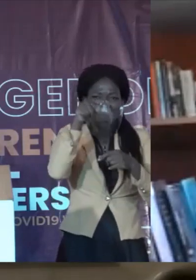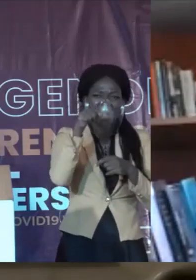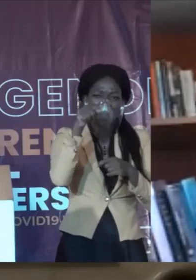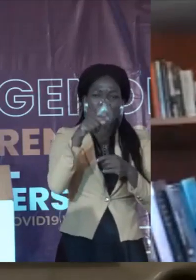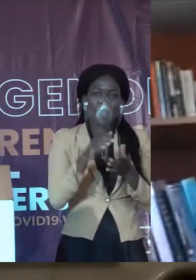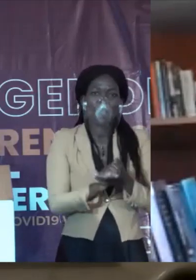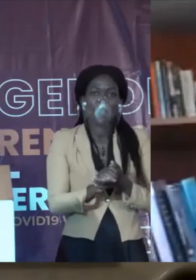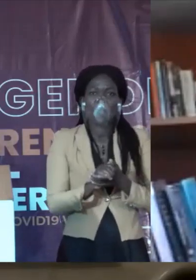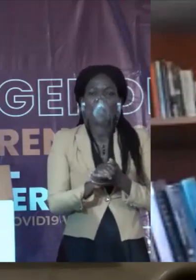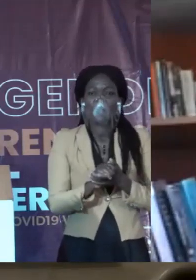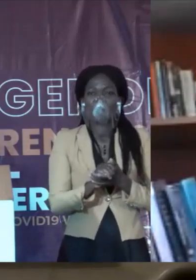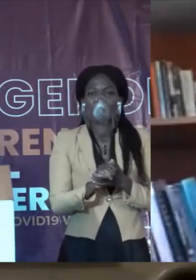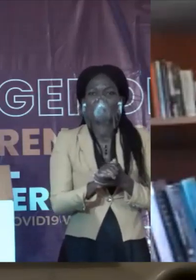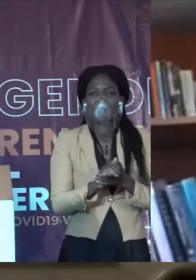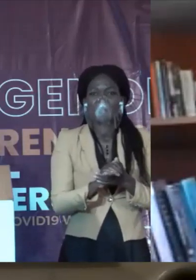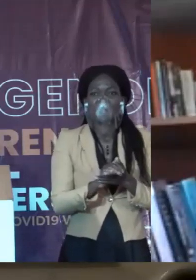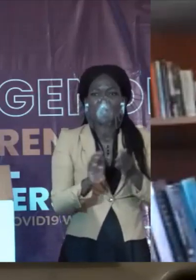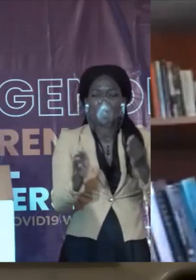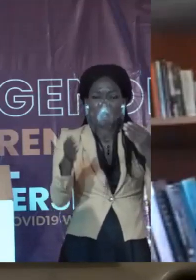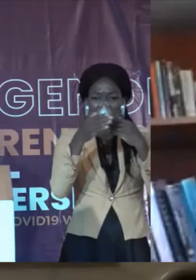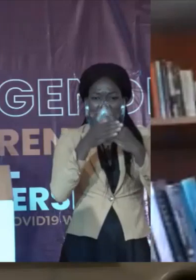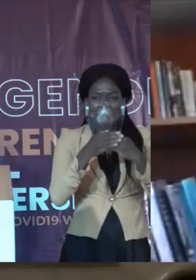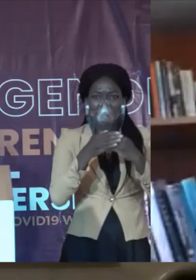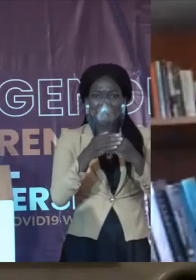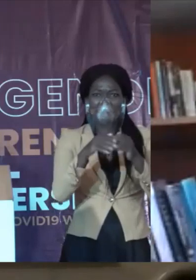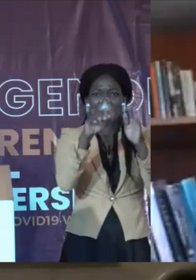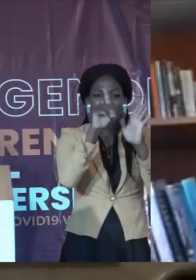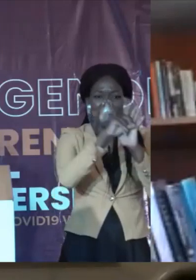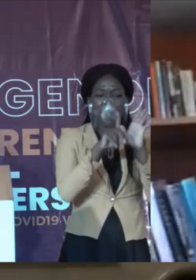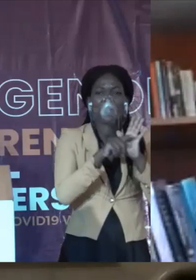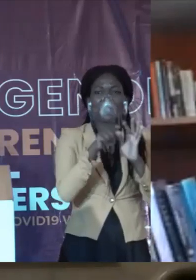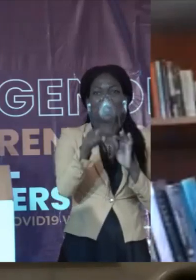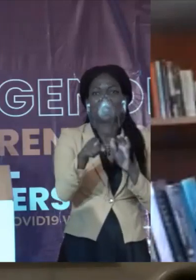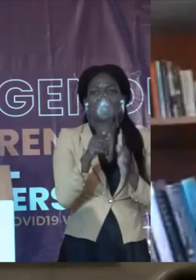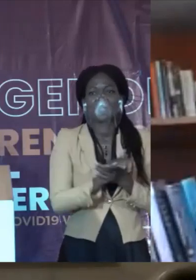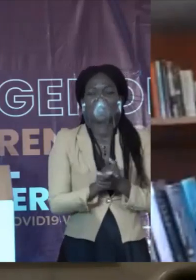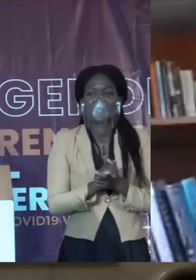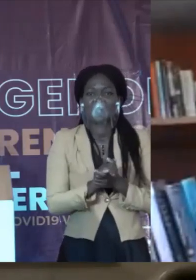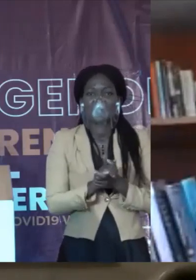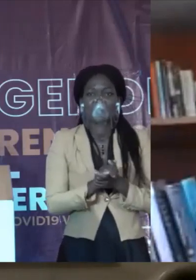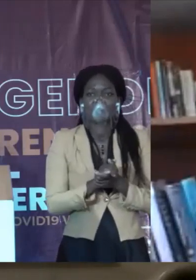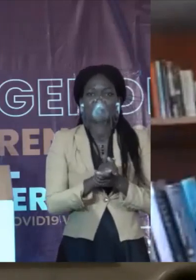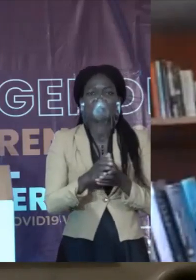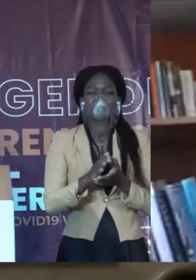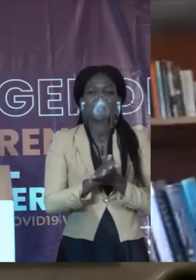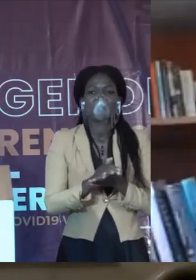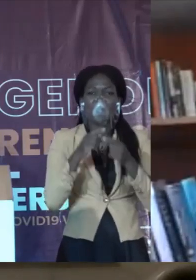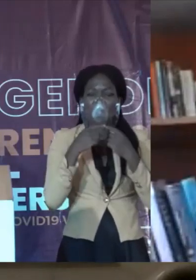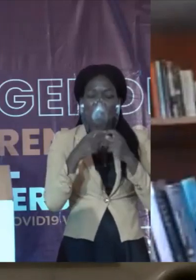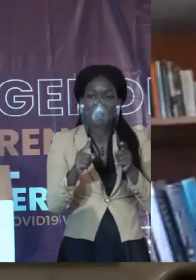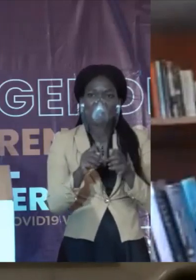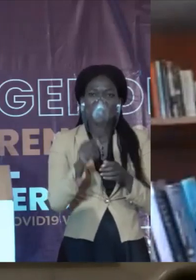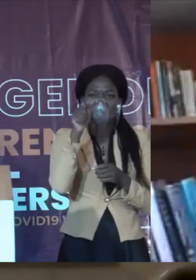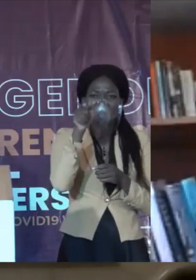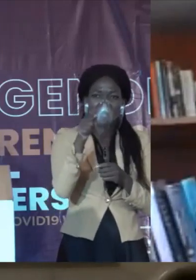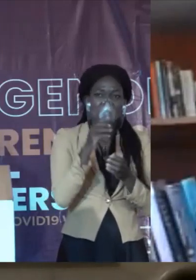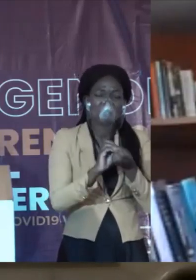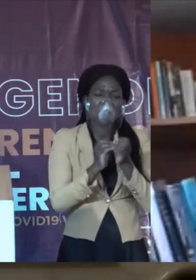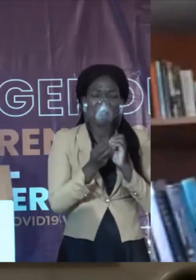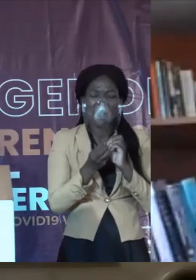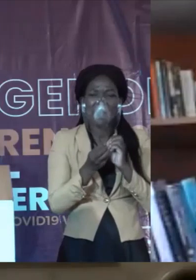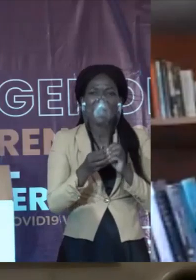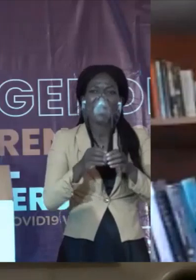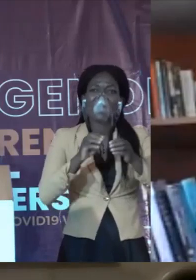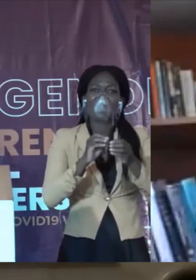in the neoliberal policies and in patriarchy, and which totally excludes,